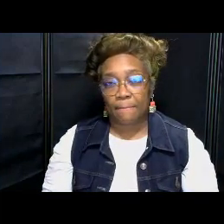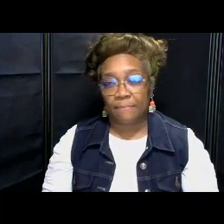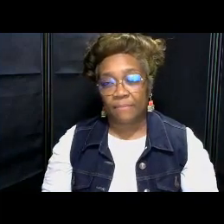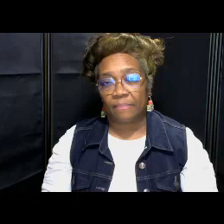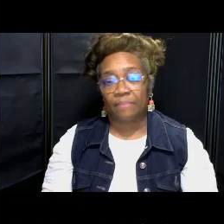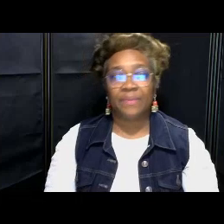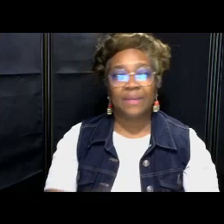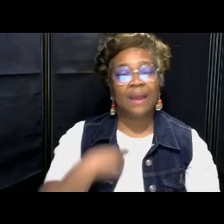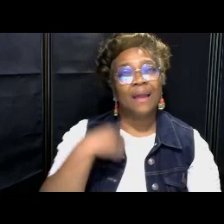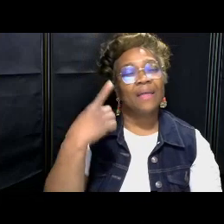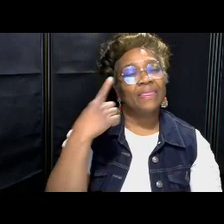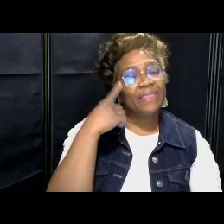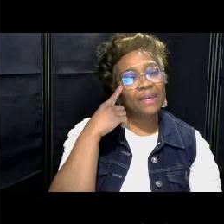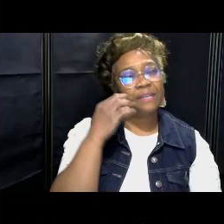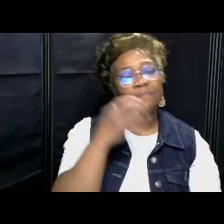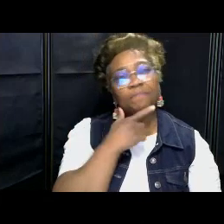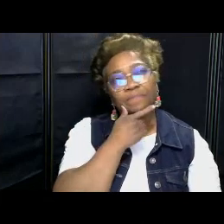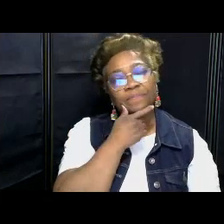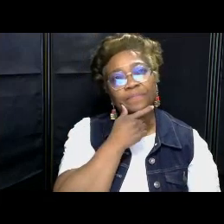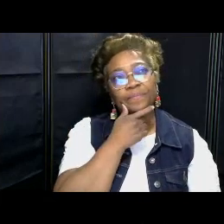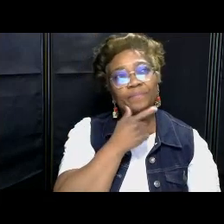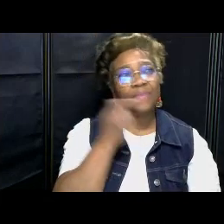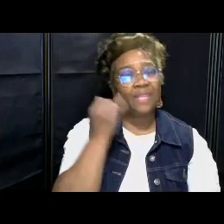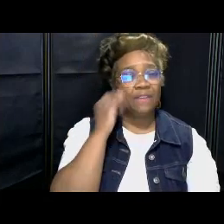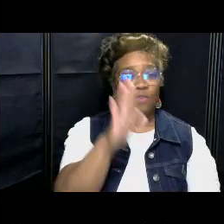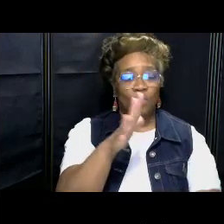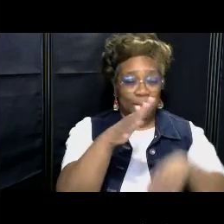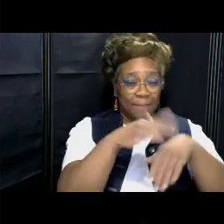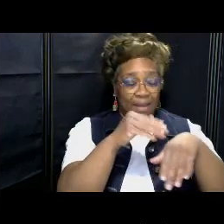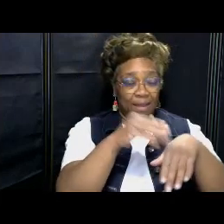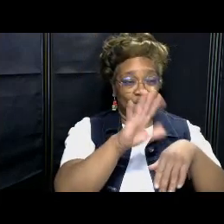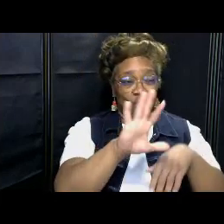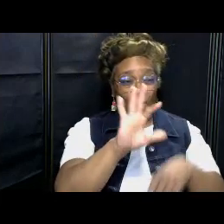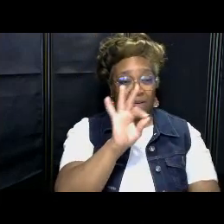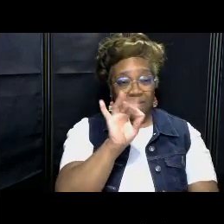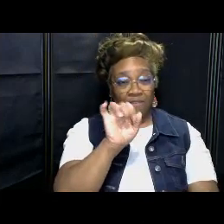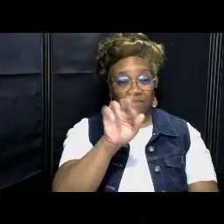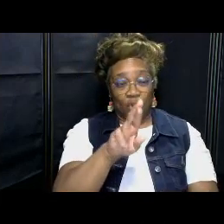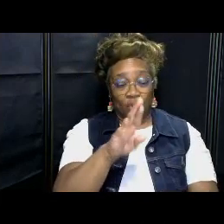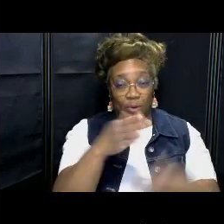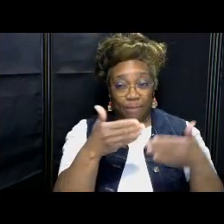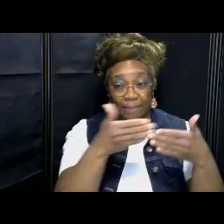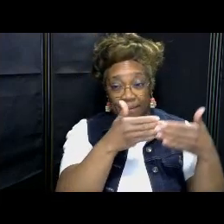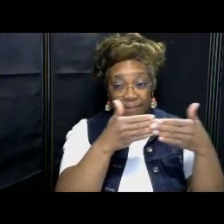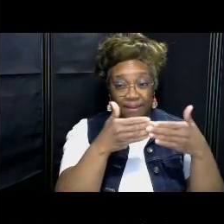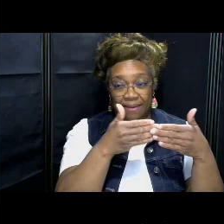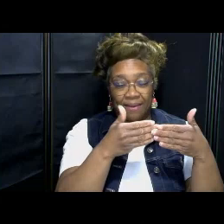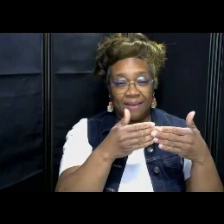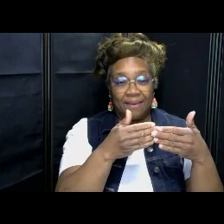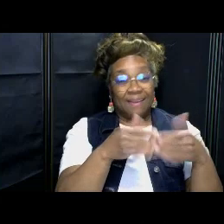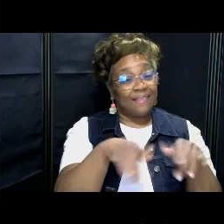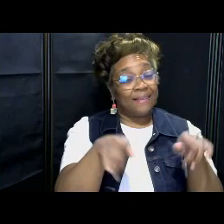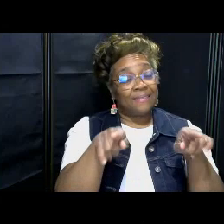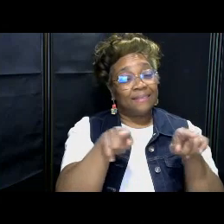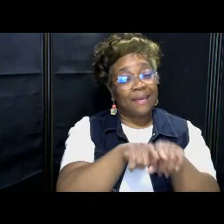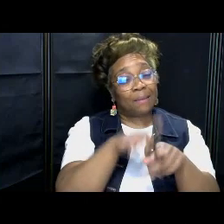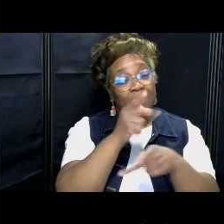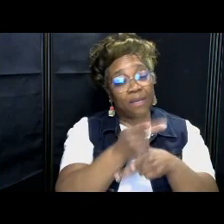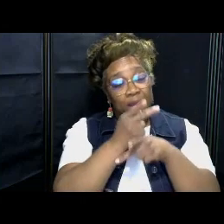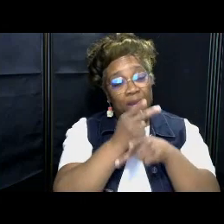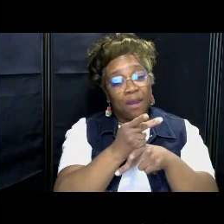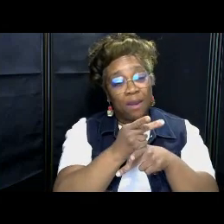I think, if you consider your pet your fur baby, and the same precautions that you would take with a